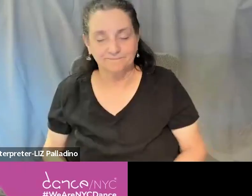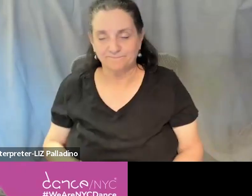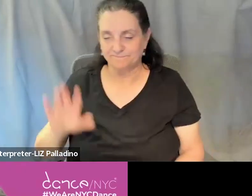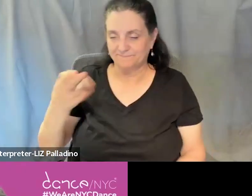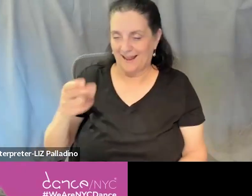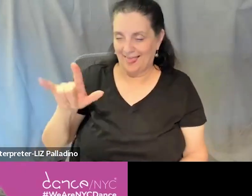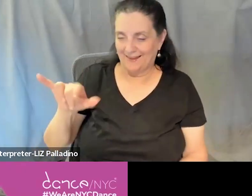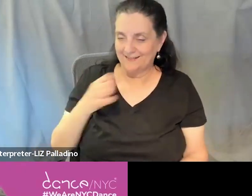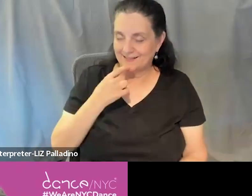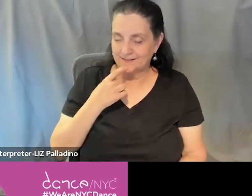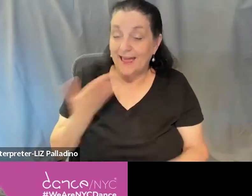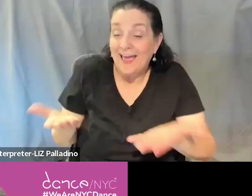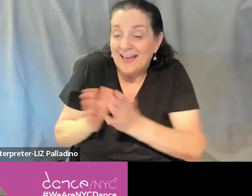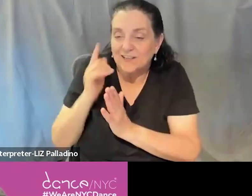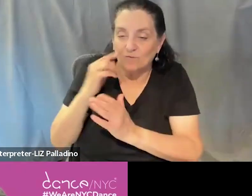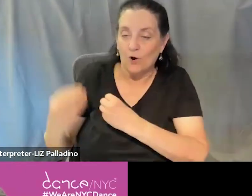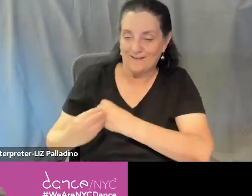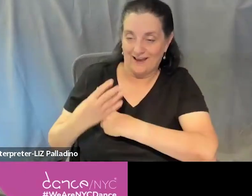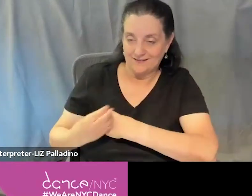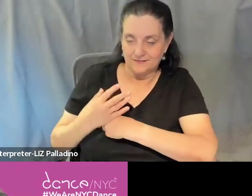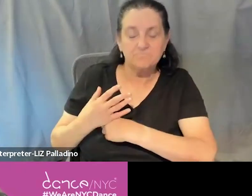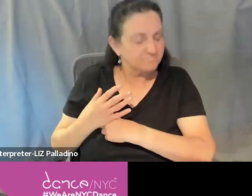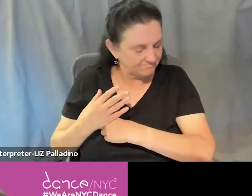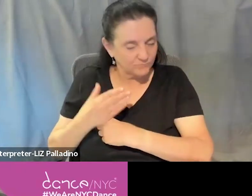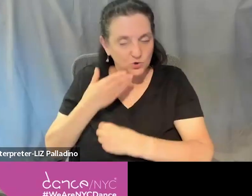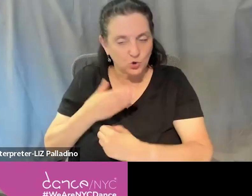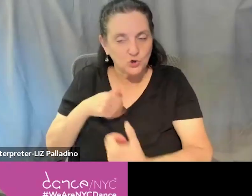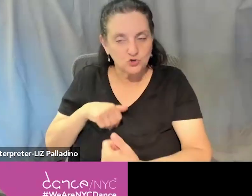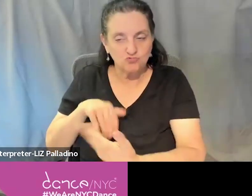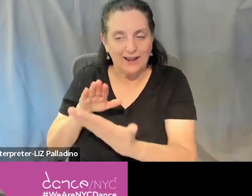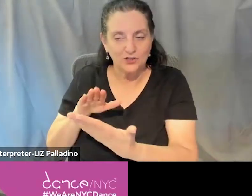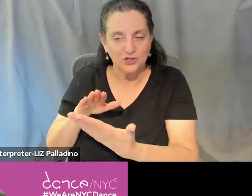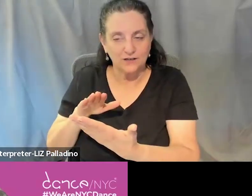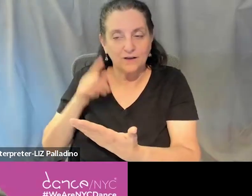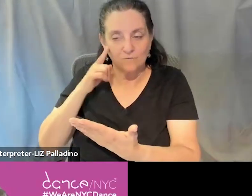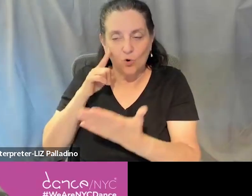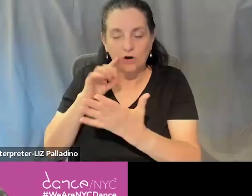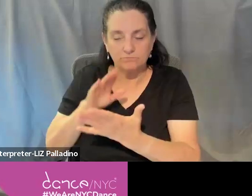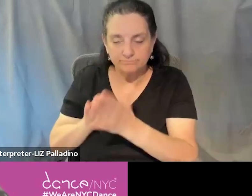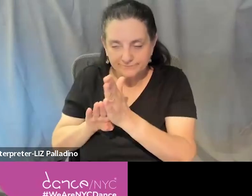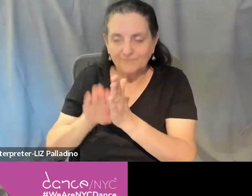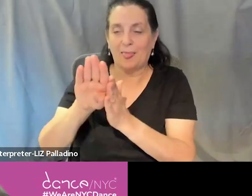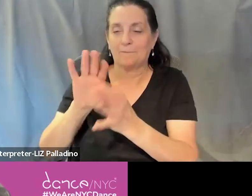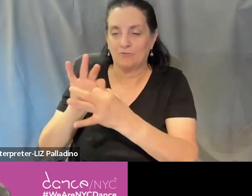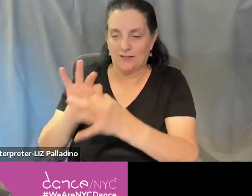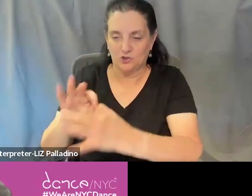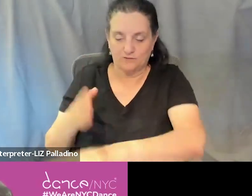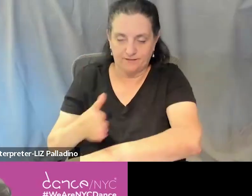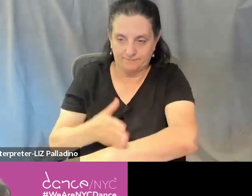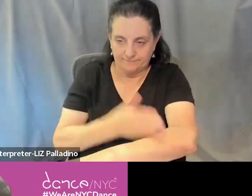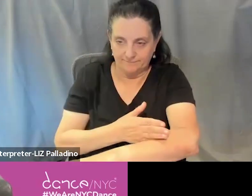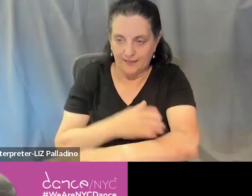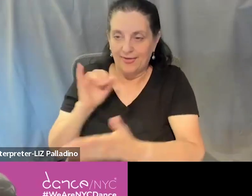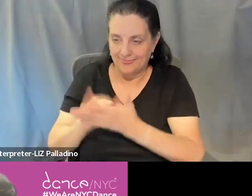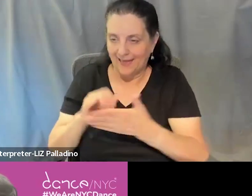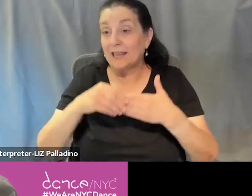for advice is definitely a good strategy for relationship building, which can be on the road to getting money. I